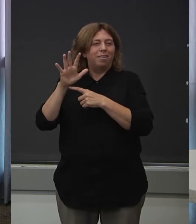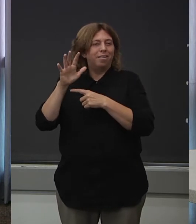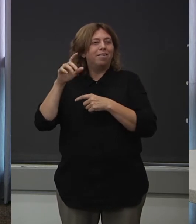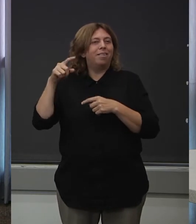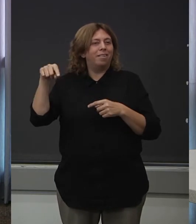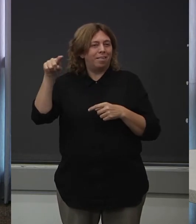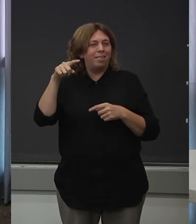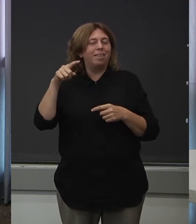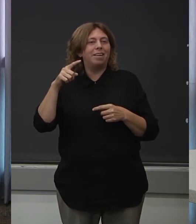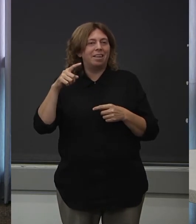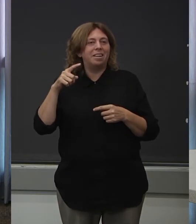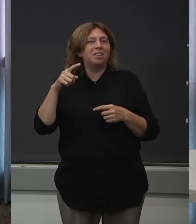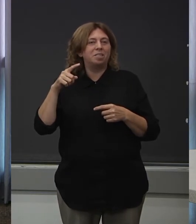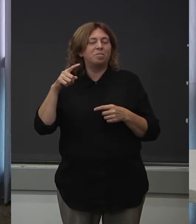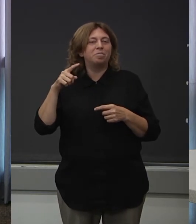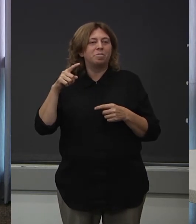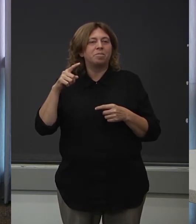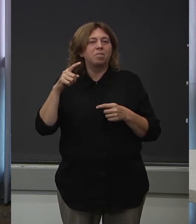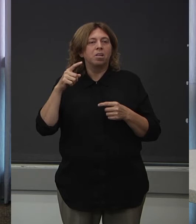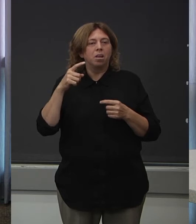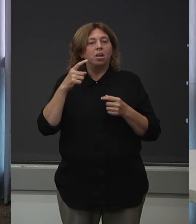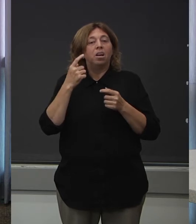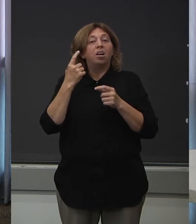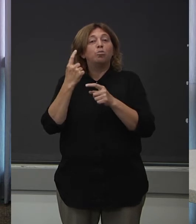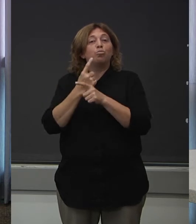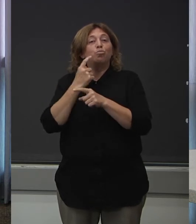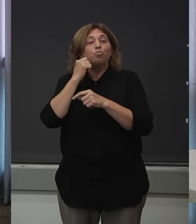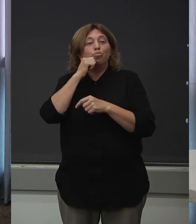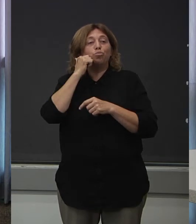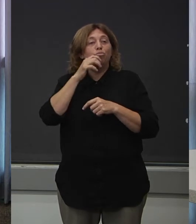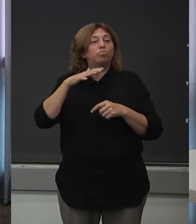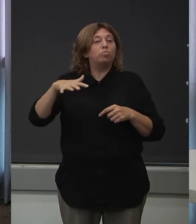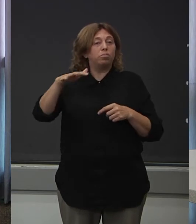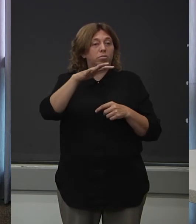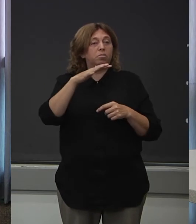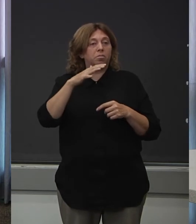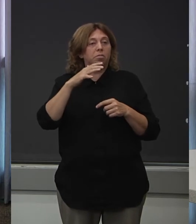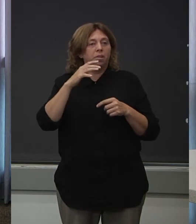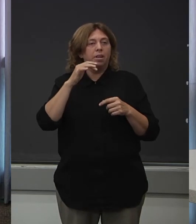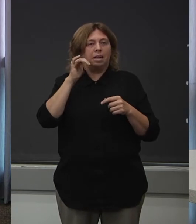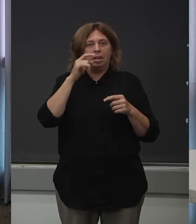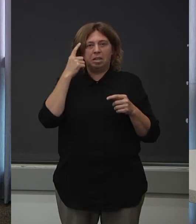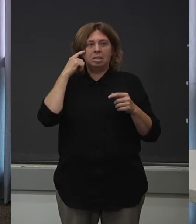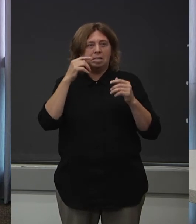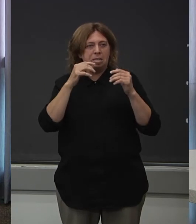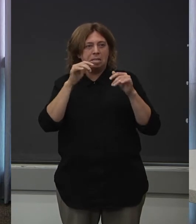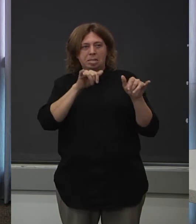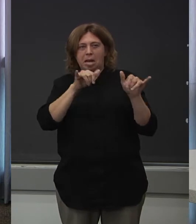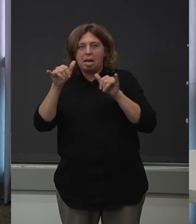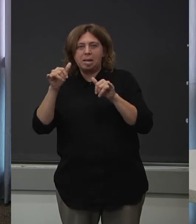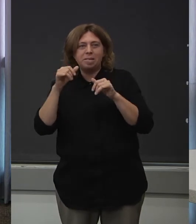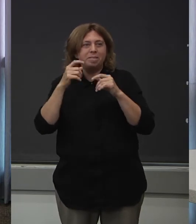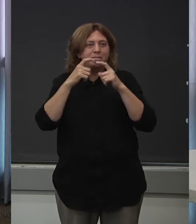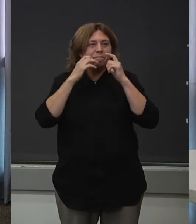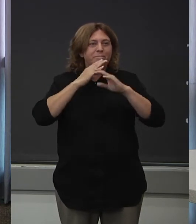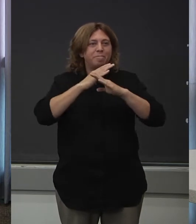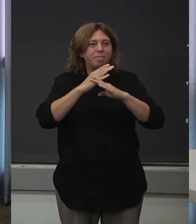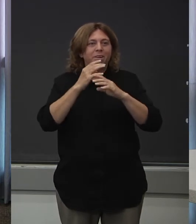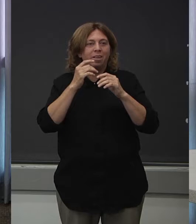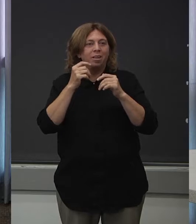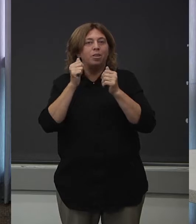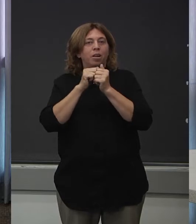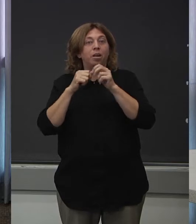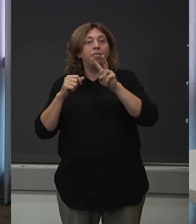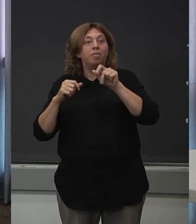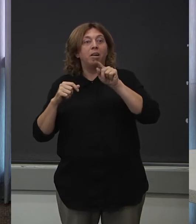as protective as having the mask without the valve. But it doesn't serve the function of source control, of